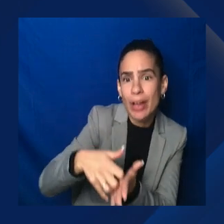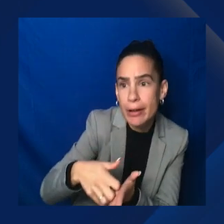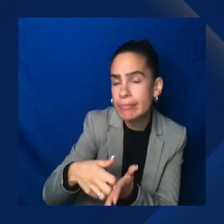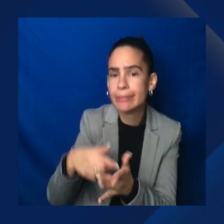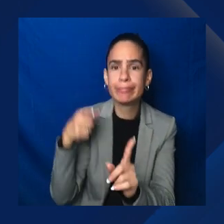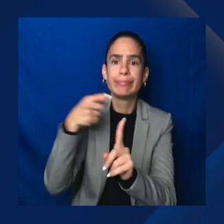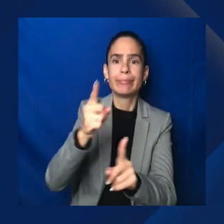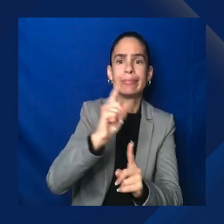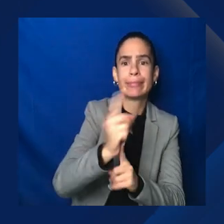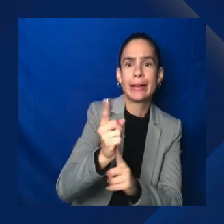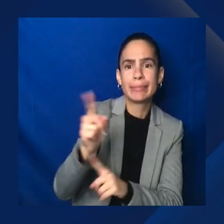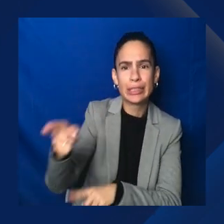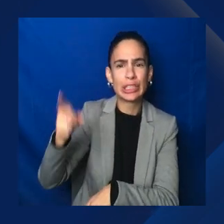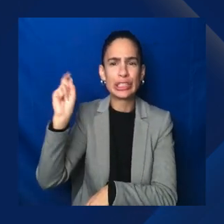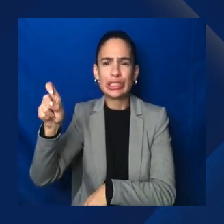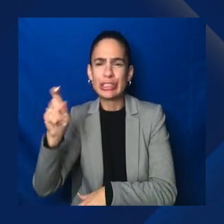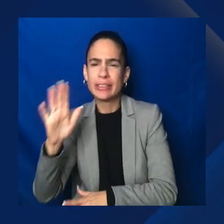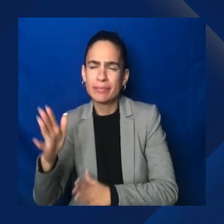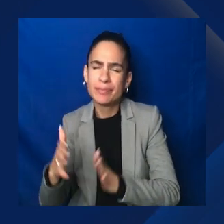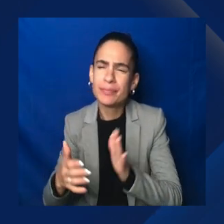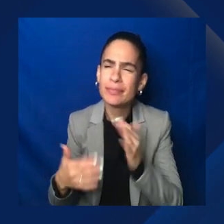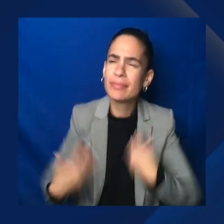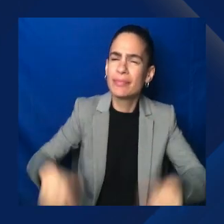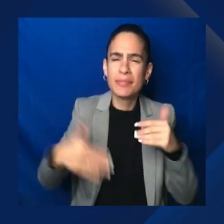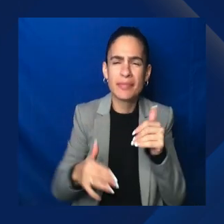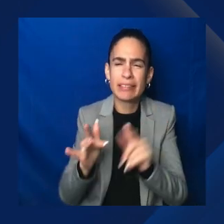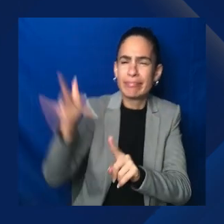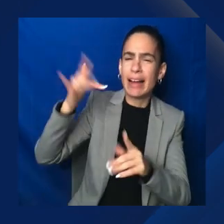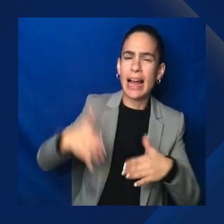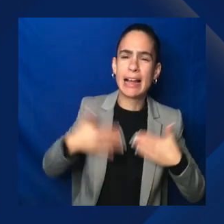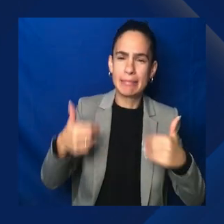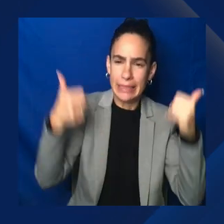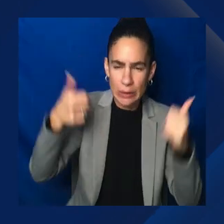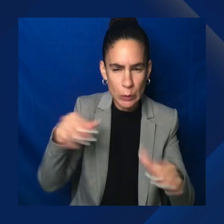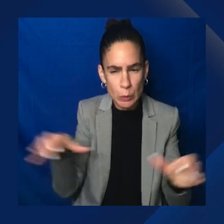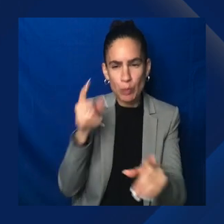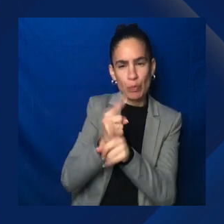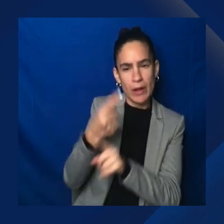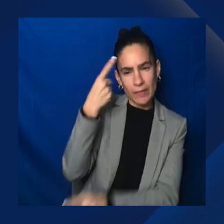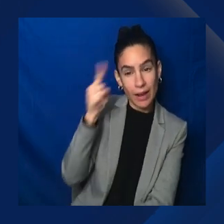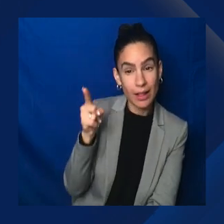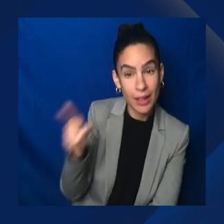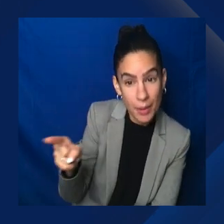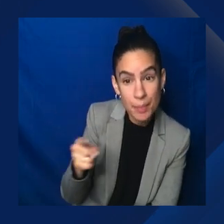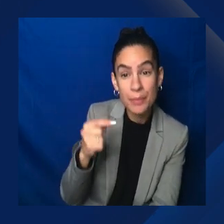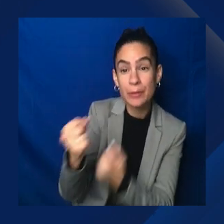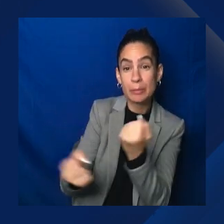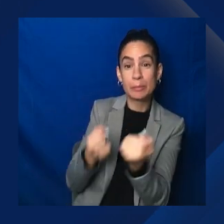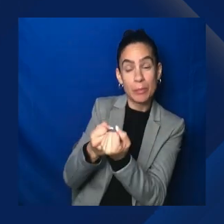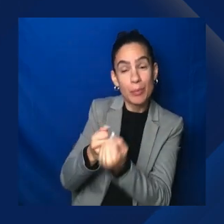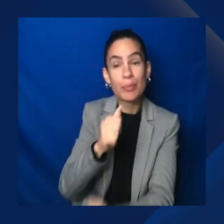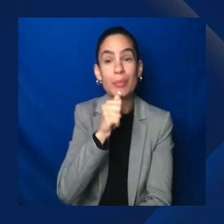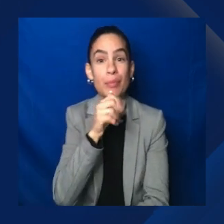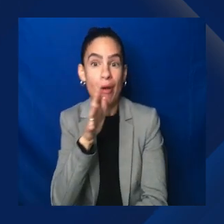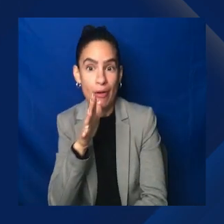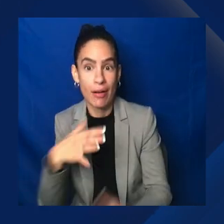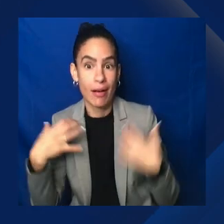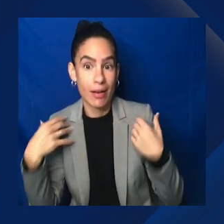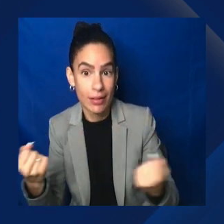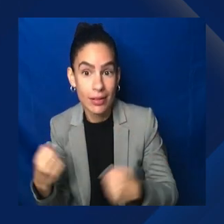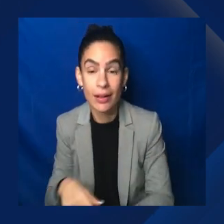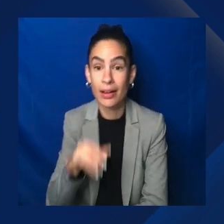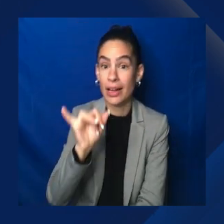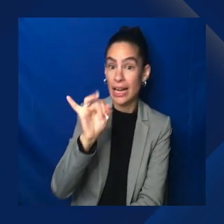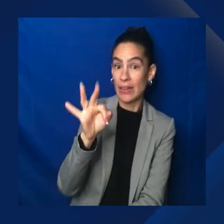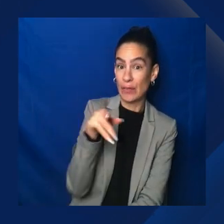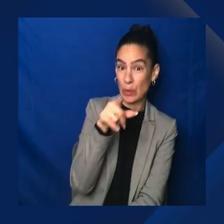right by them by supporting maternal health. And even if somehow you lack any kind of empathy, there